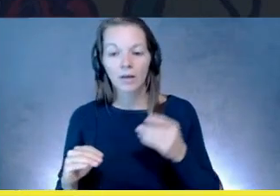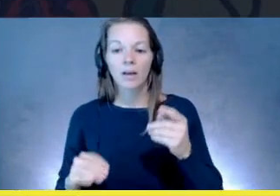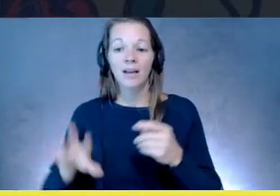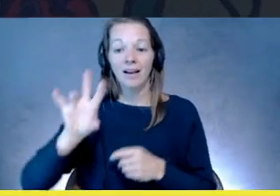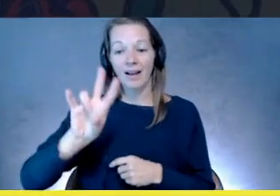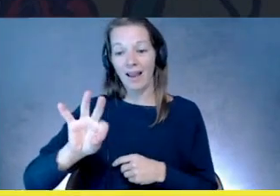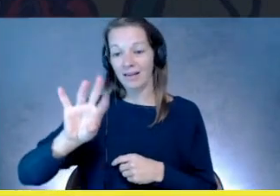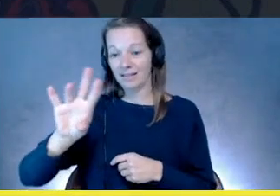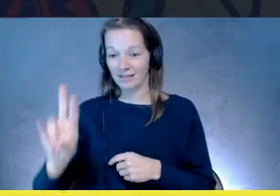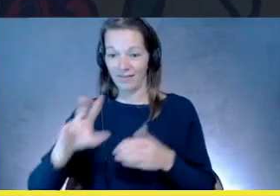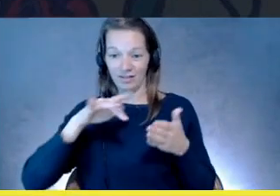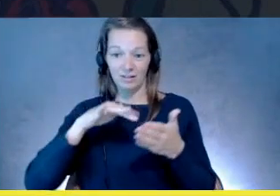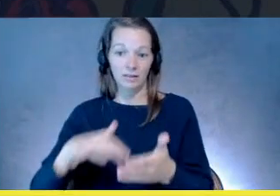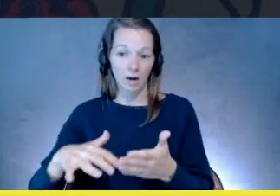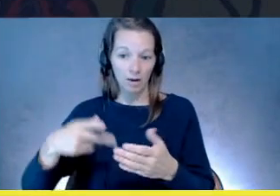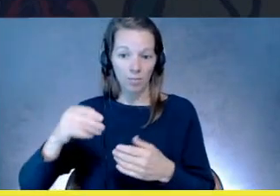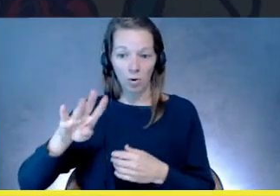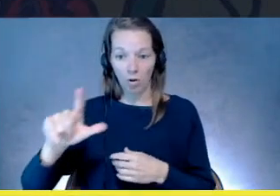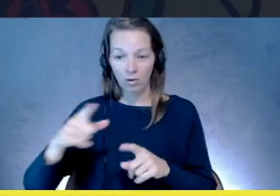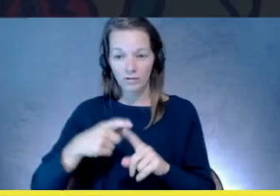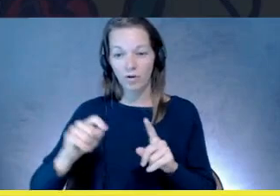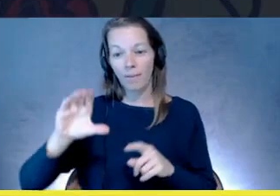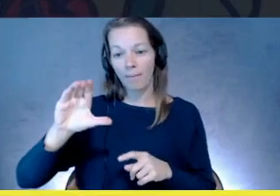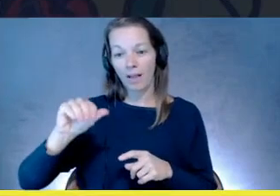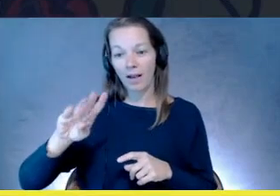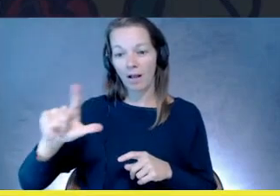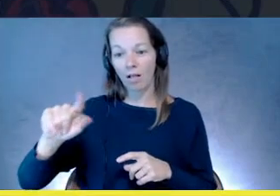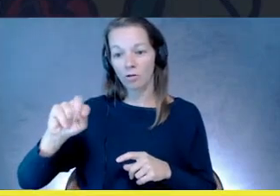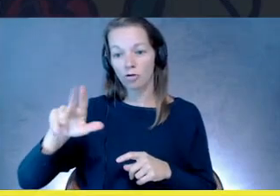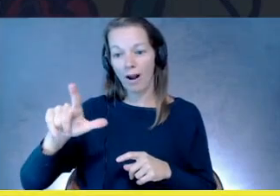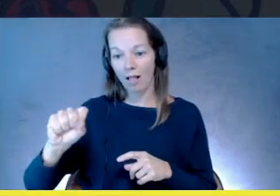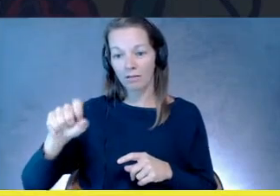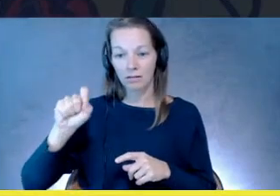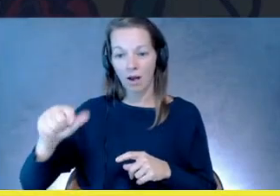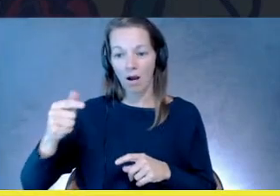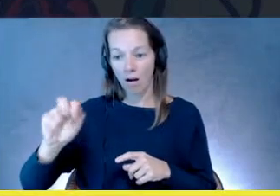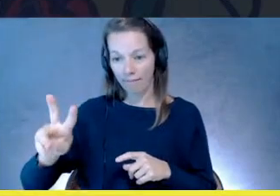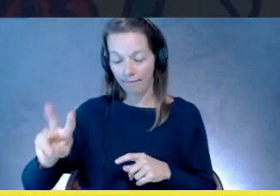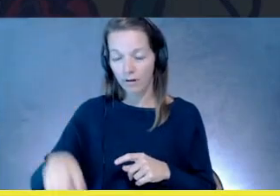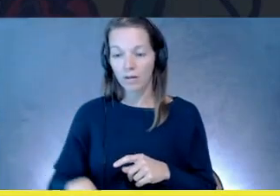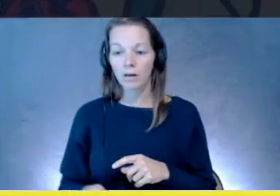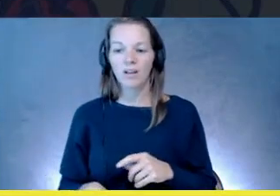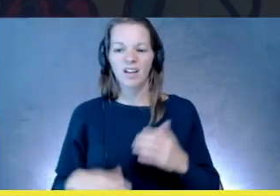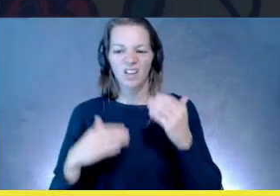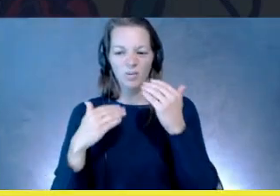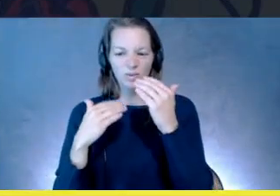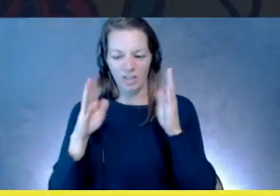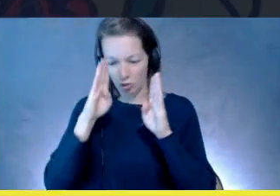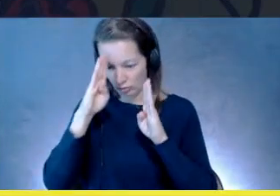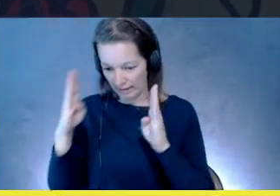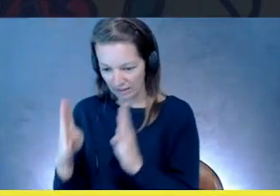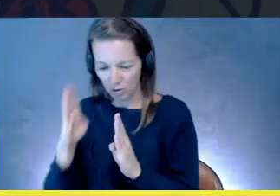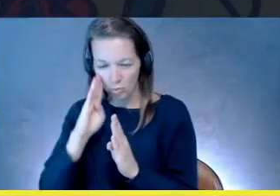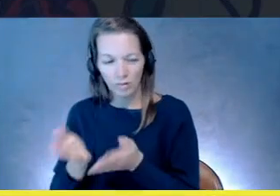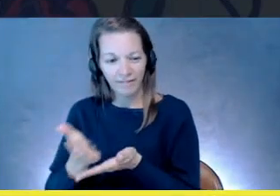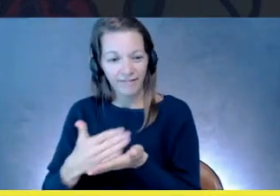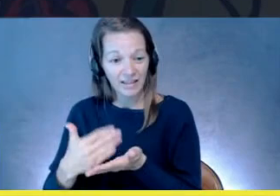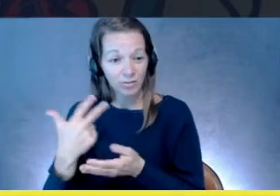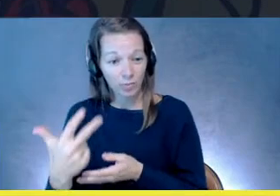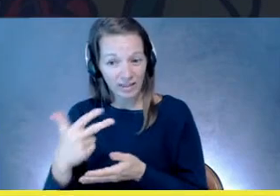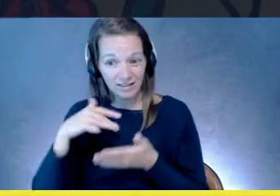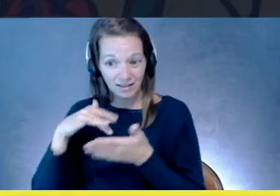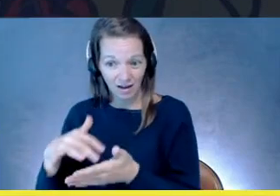from clinicaltrials.gov. We restricted our search to phase 3 studies with at least one